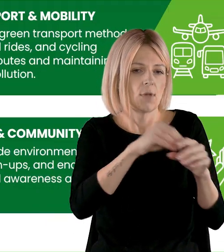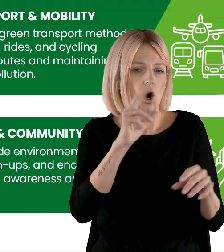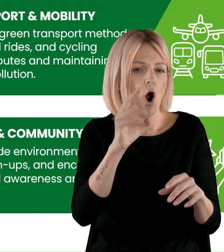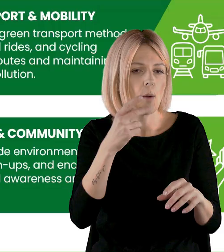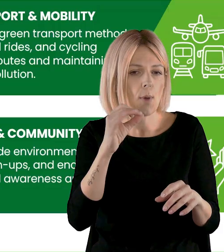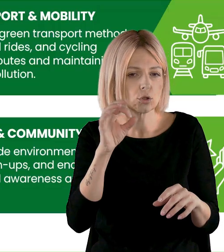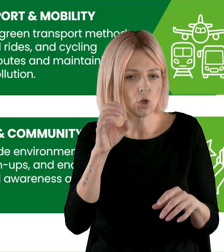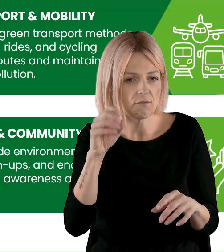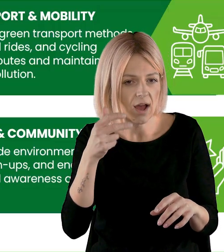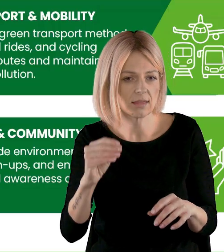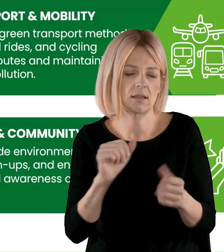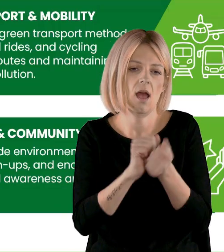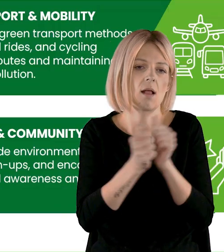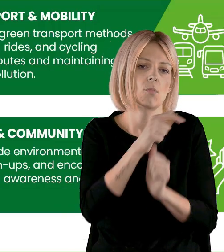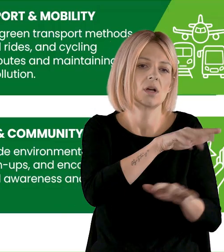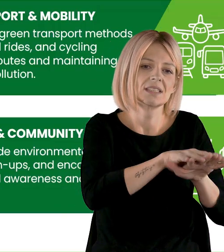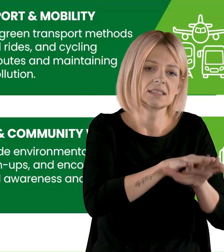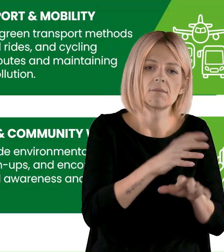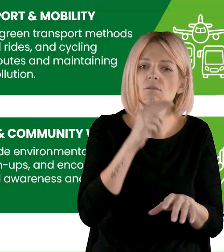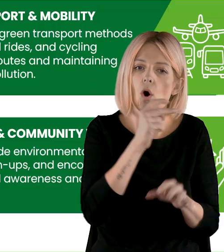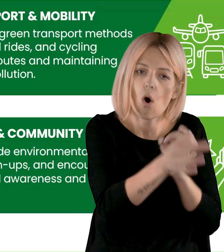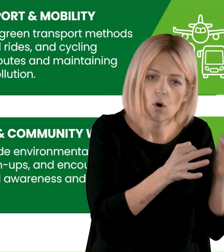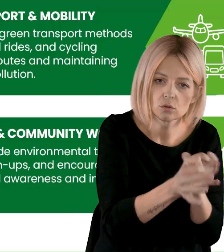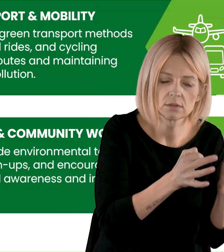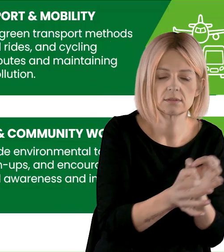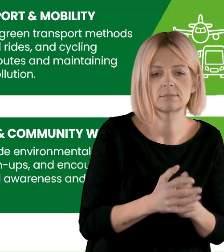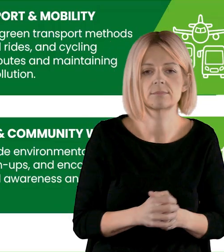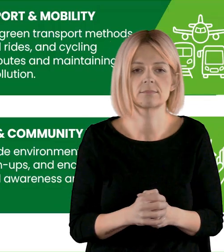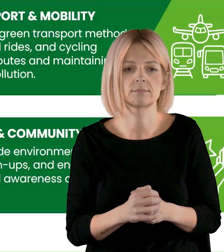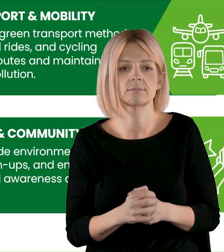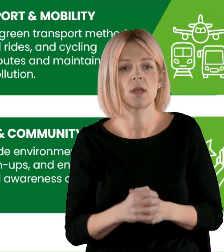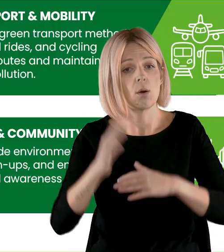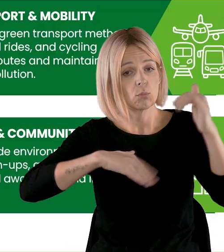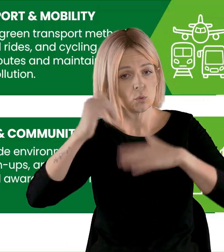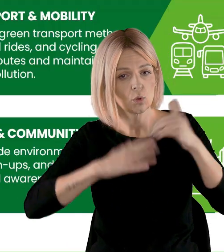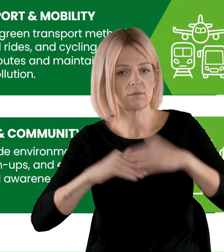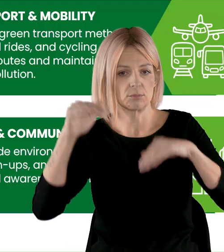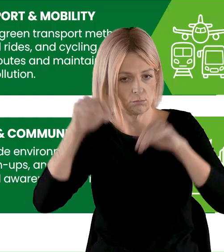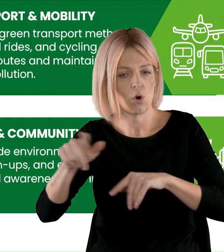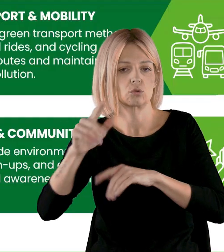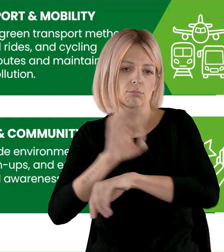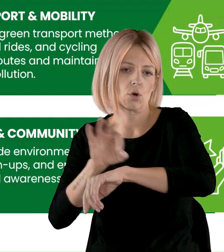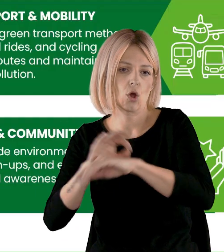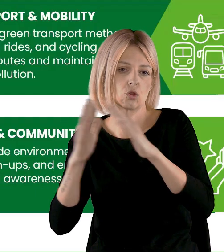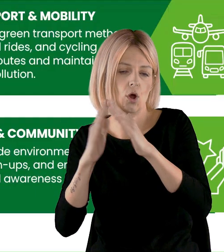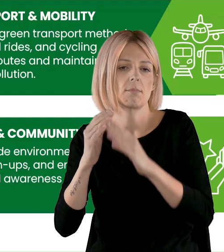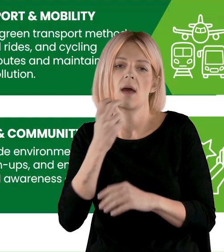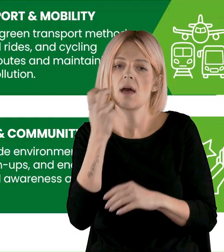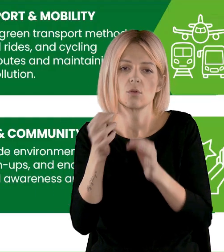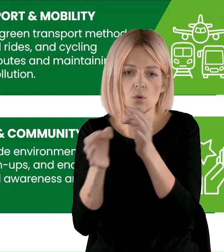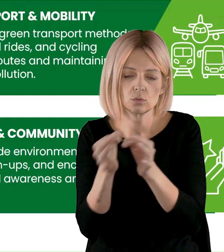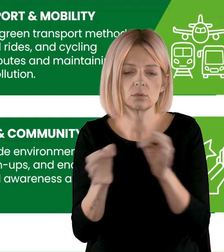eco-friendly. For the first one is about farming sector, and farmers can